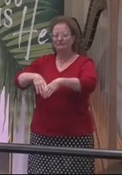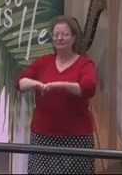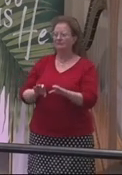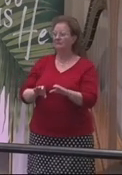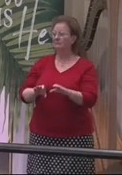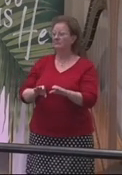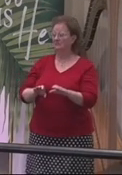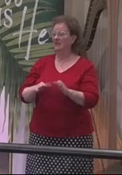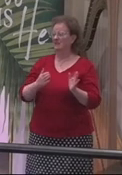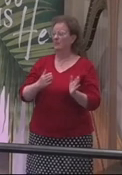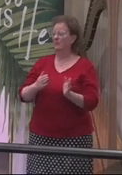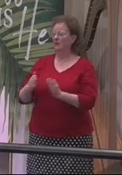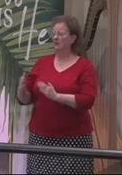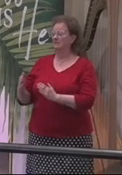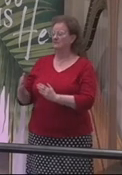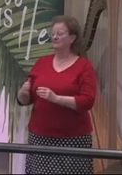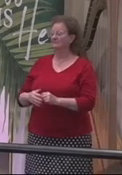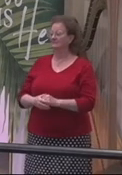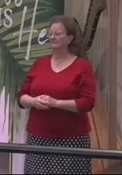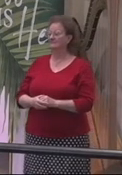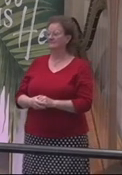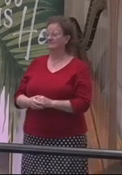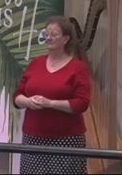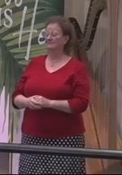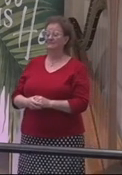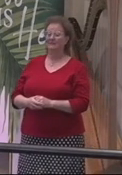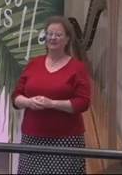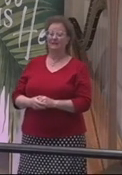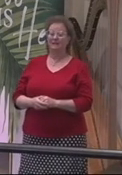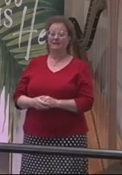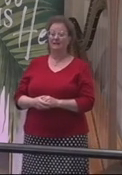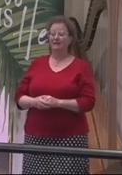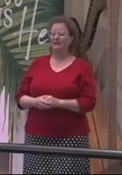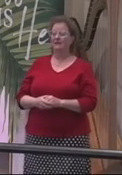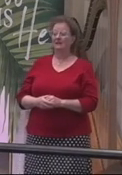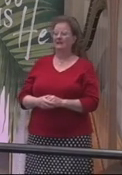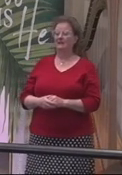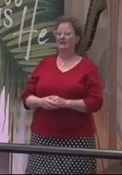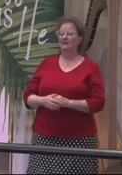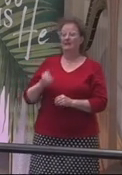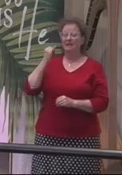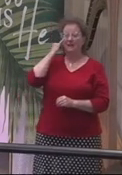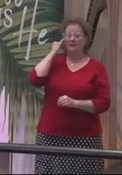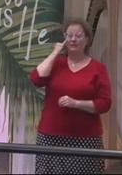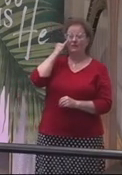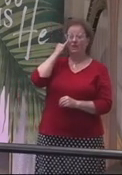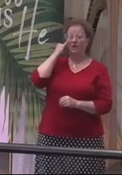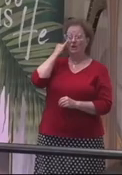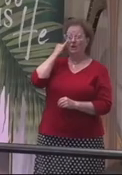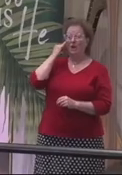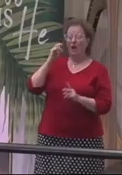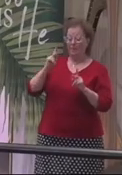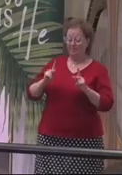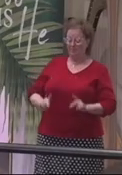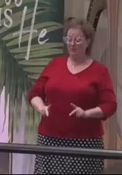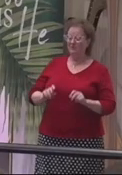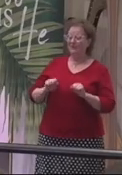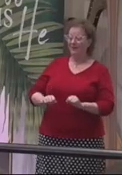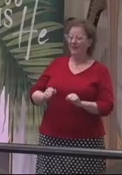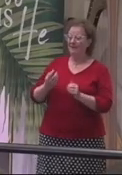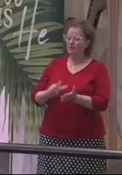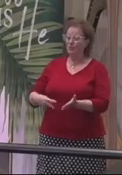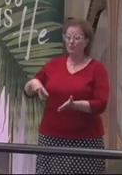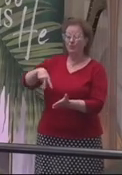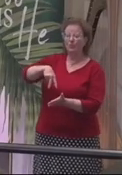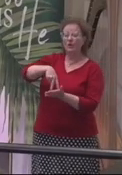But that's when their real problem began. Because apparently, if you put the one who raises Lazarus from the grave